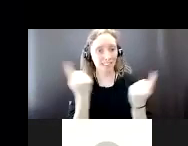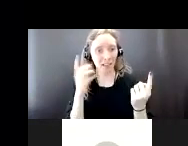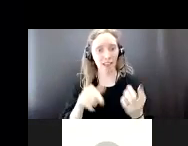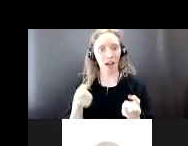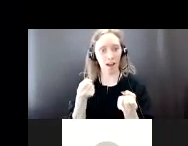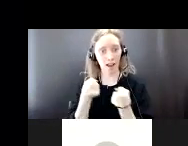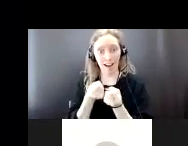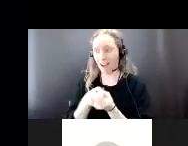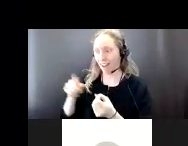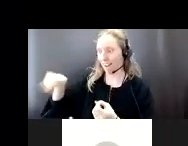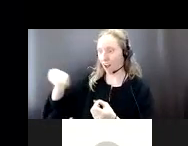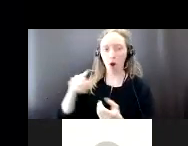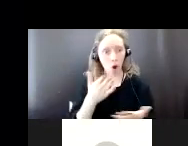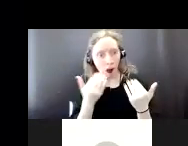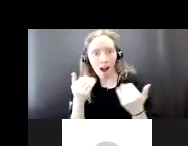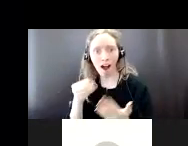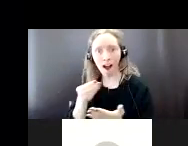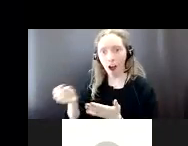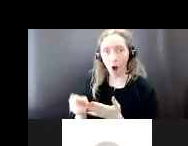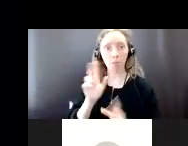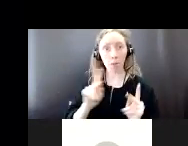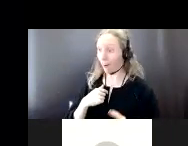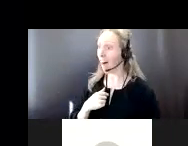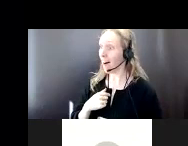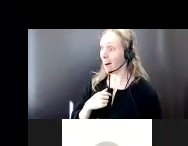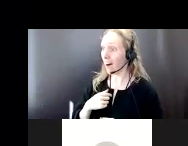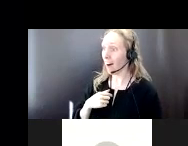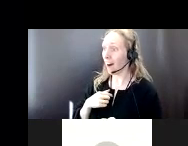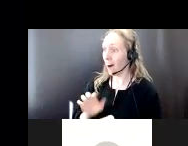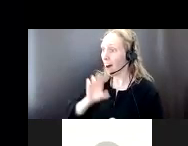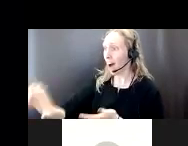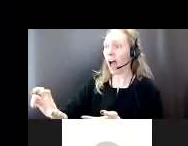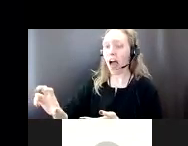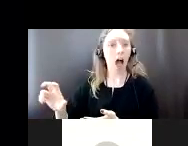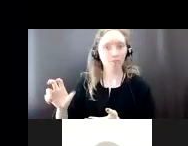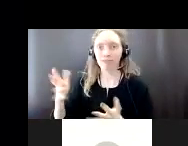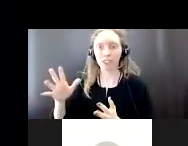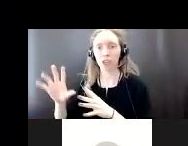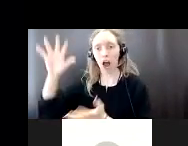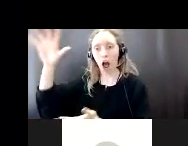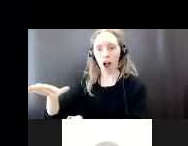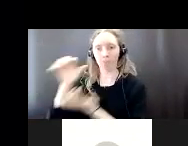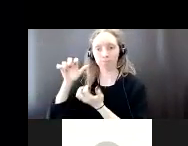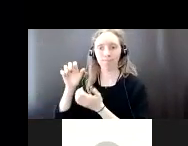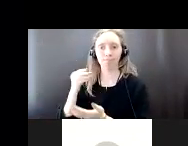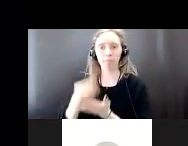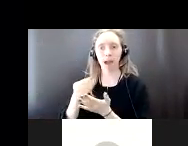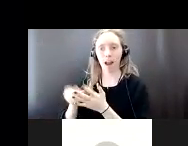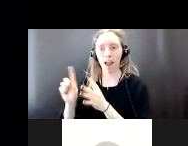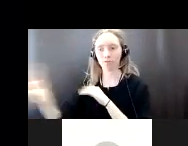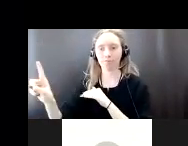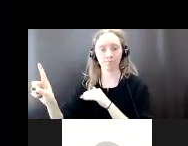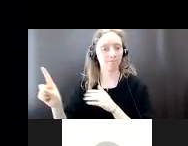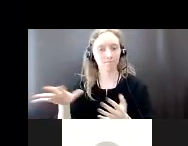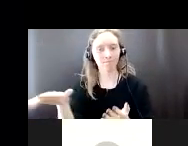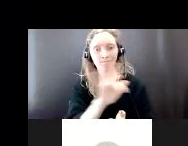opportunity. Then there's affinity fraud. And you may have even come across some of these affinity